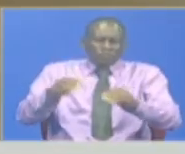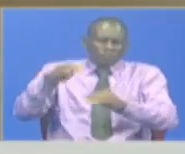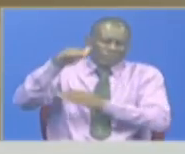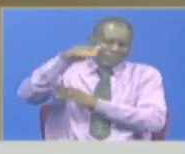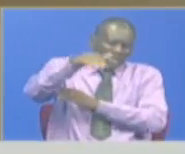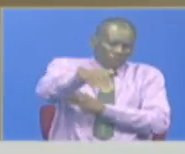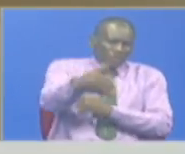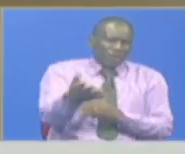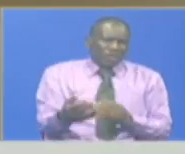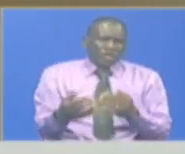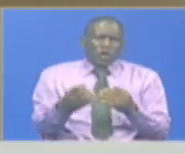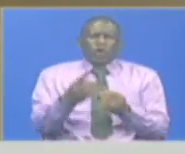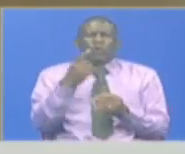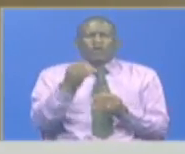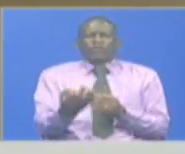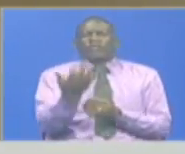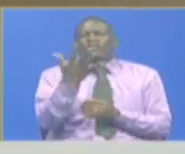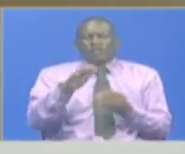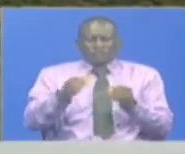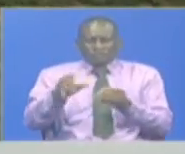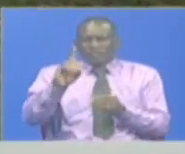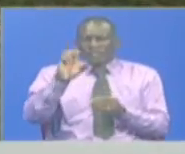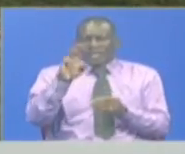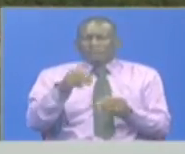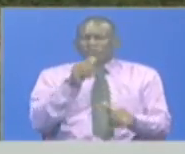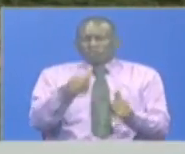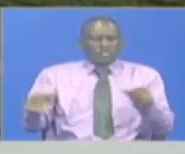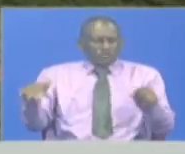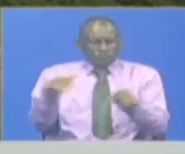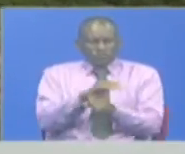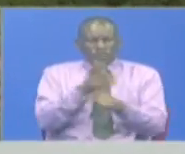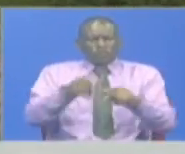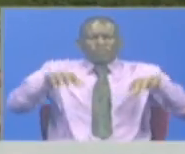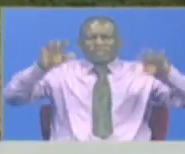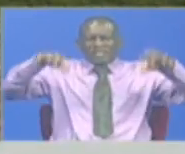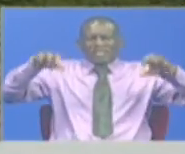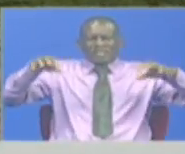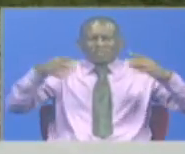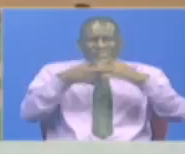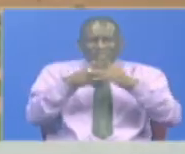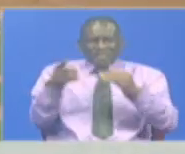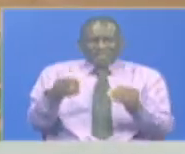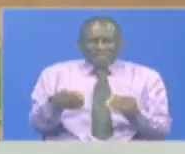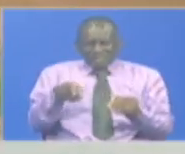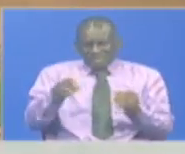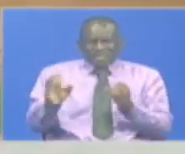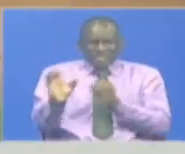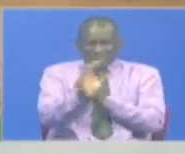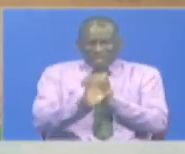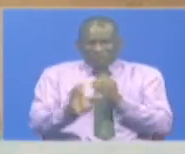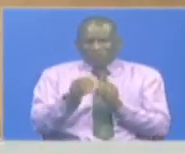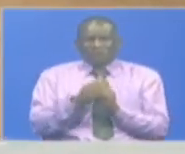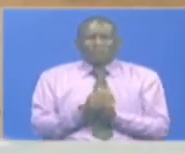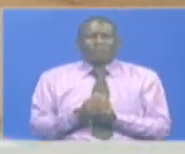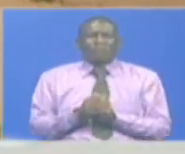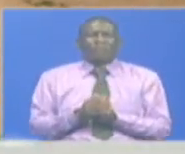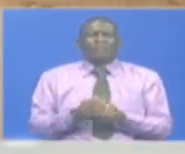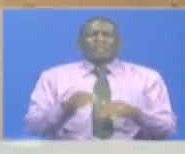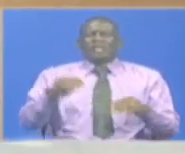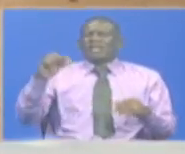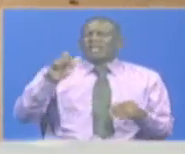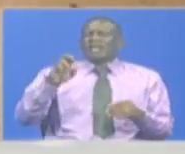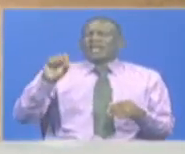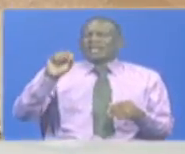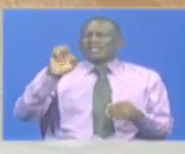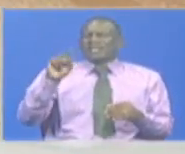It's just one of the five dams that have filled up since the rain started pelting the country. In Garsen, Tana